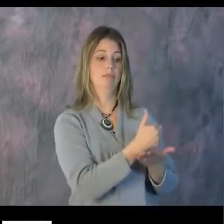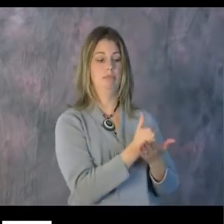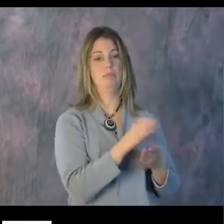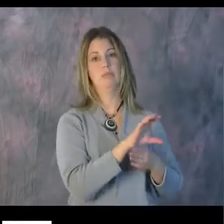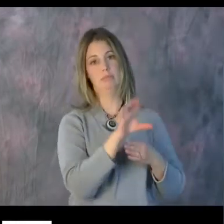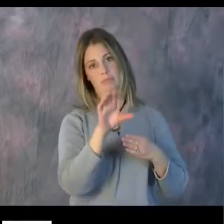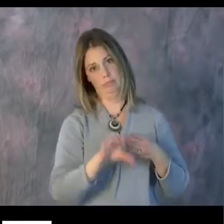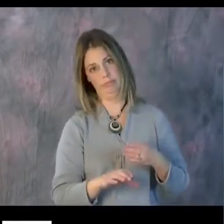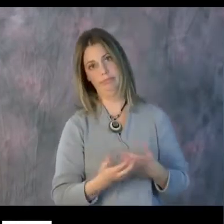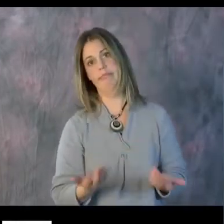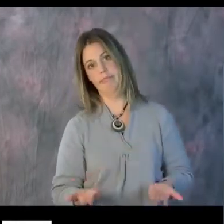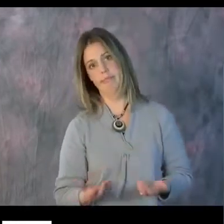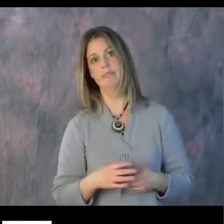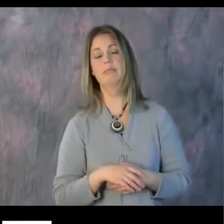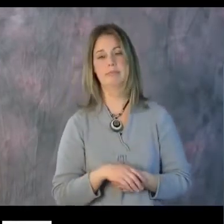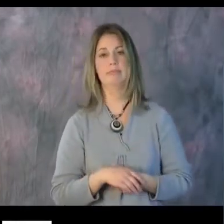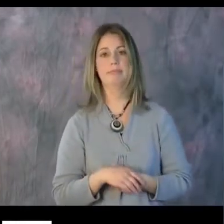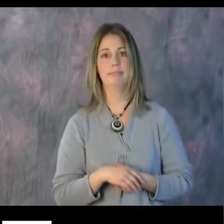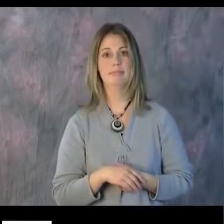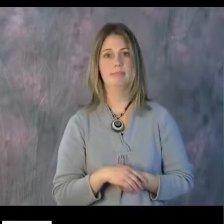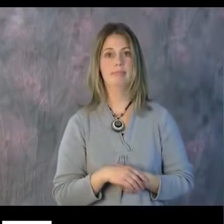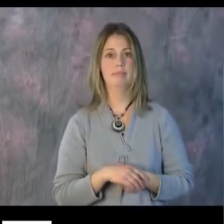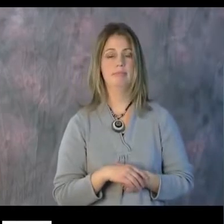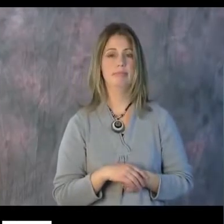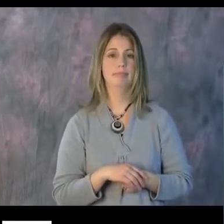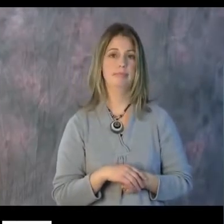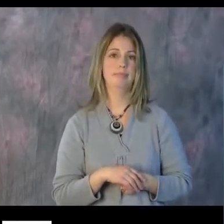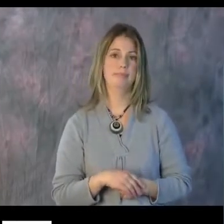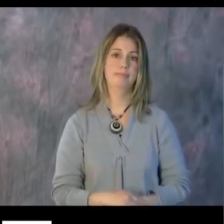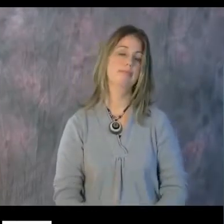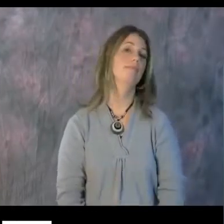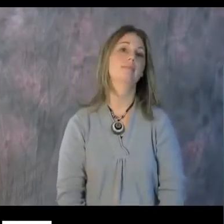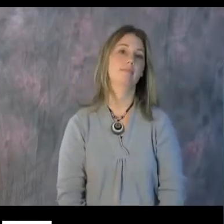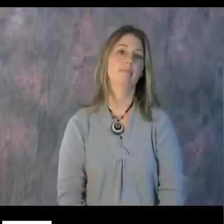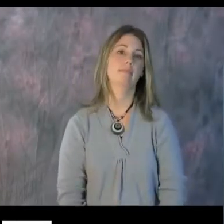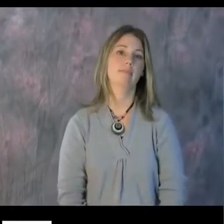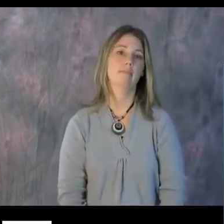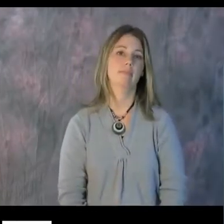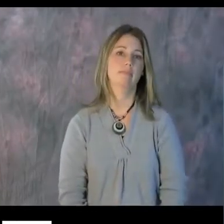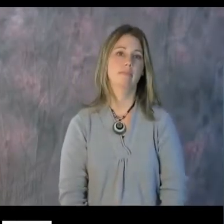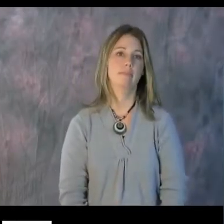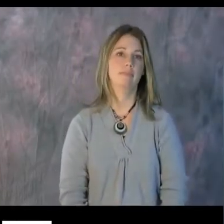You're not just giving the punishment to them, they're earning their consequence.